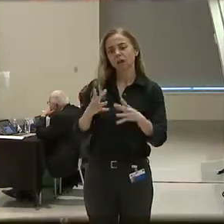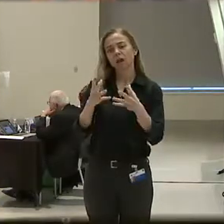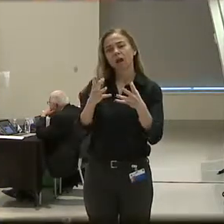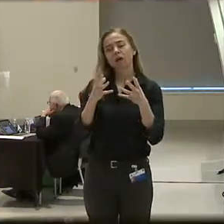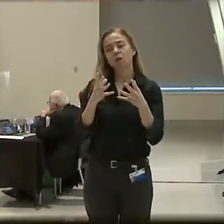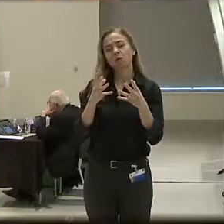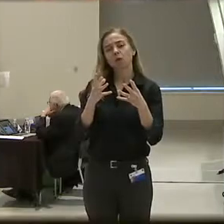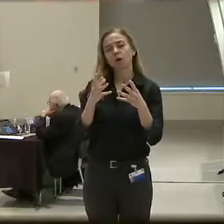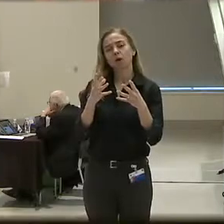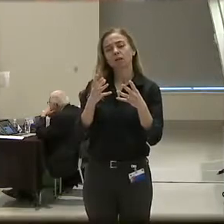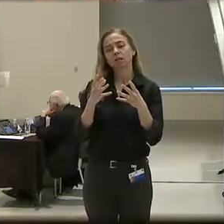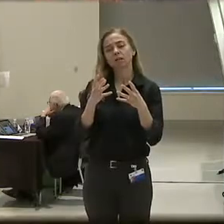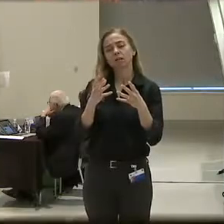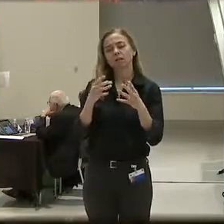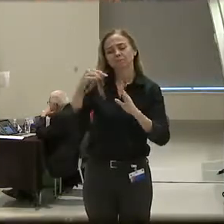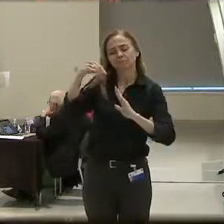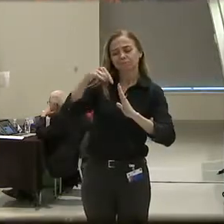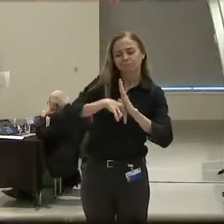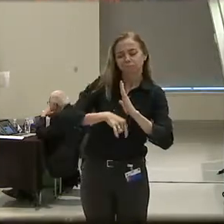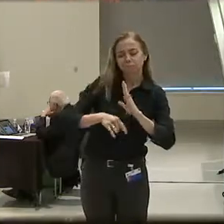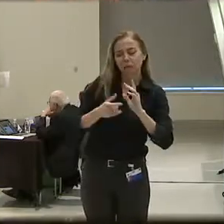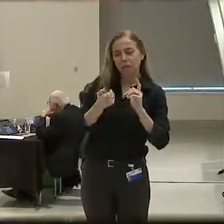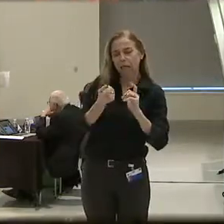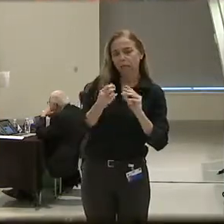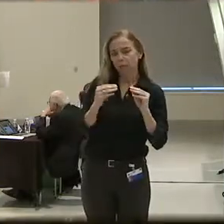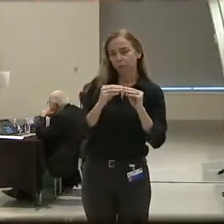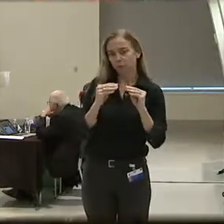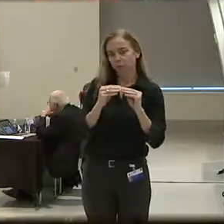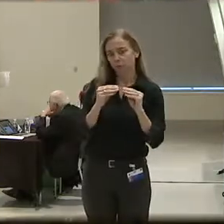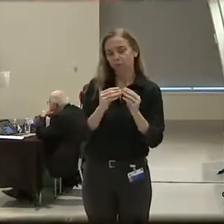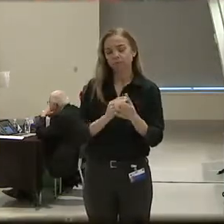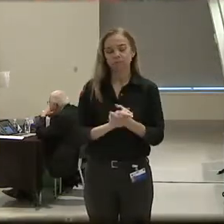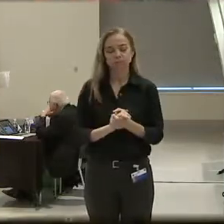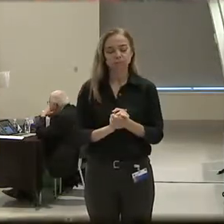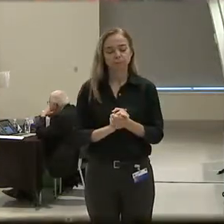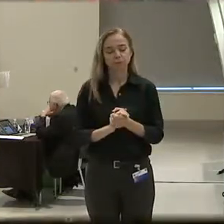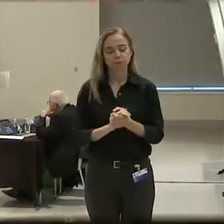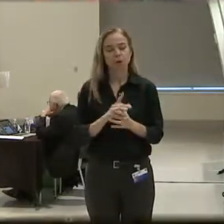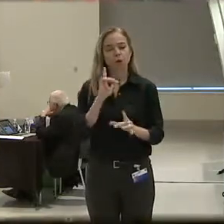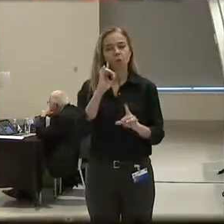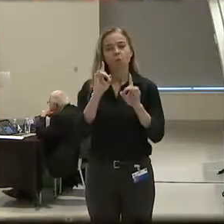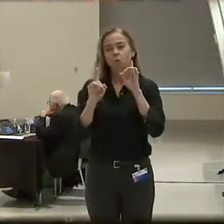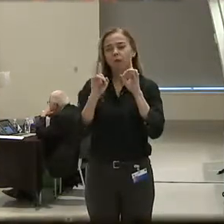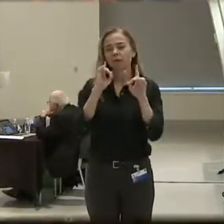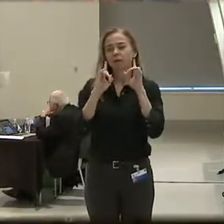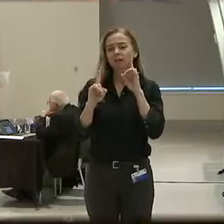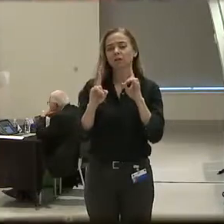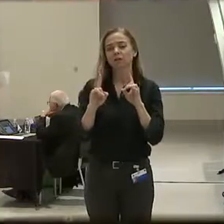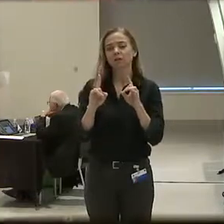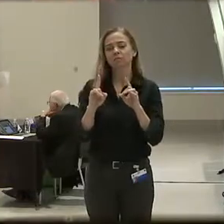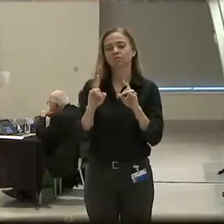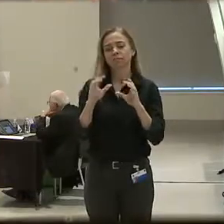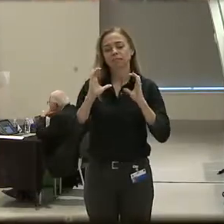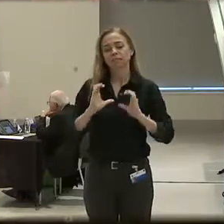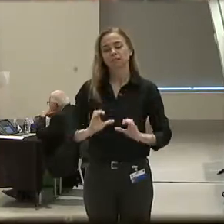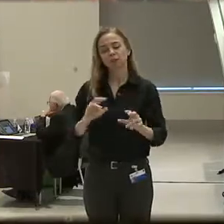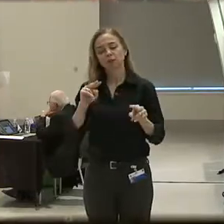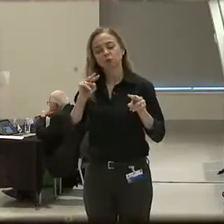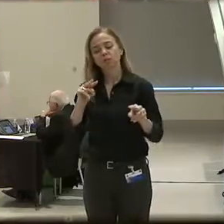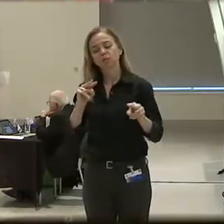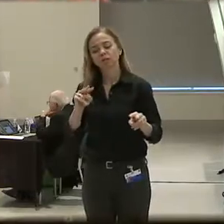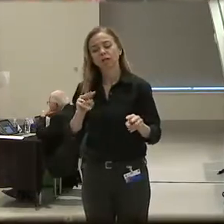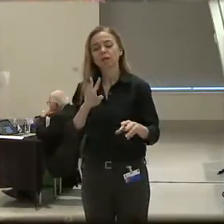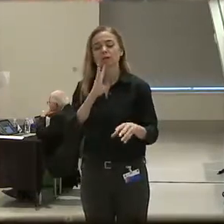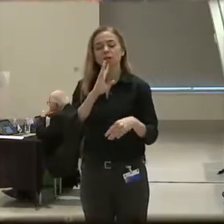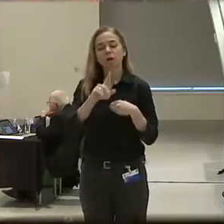to dive maybe just a little deeper. What we mostly hear, at least in the media, about civilian oversight is talking about